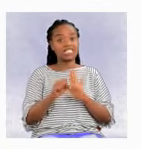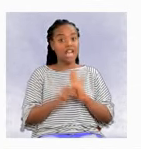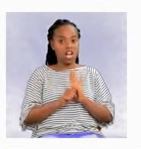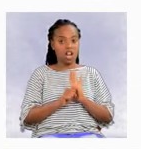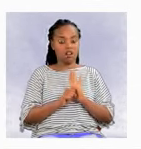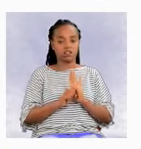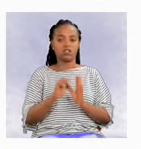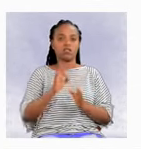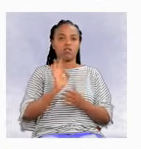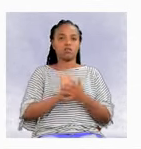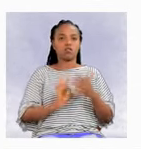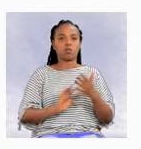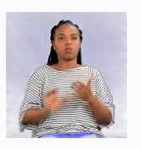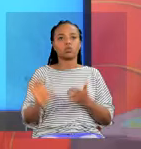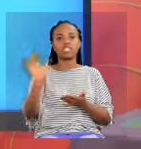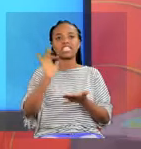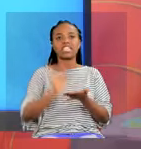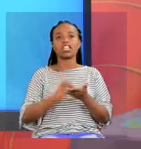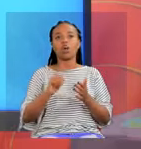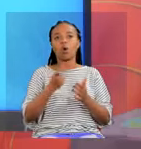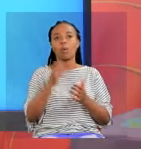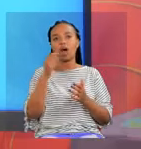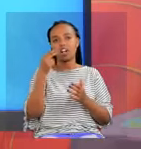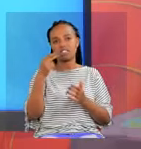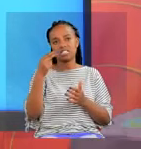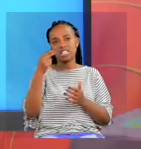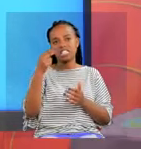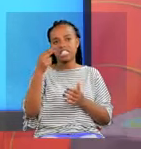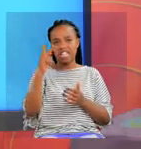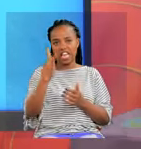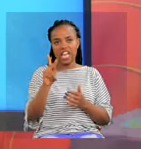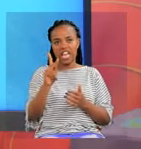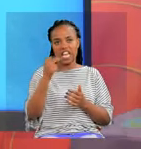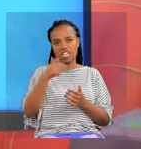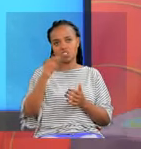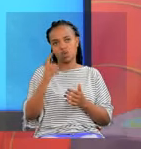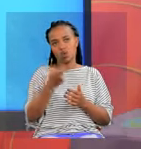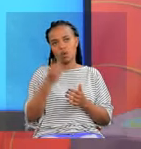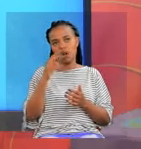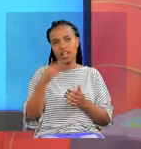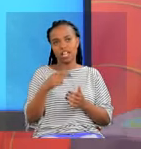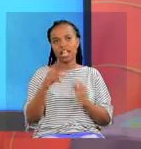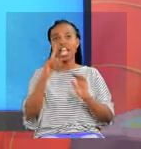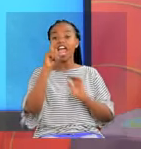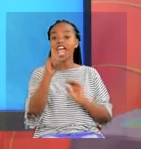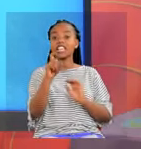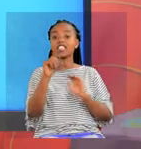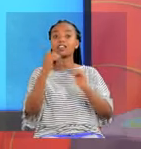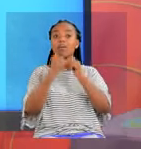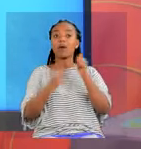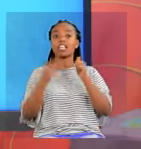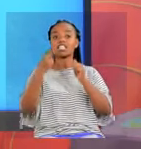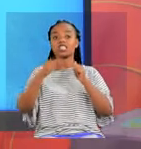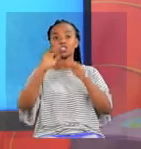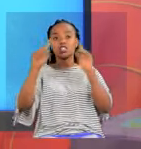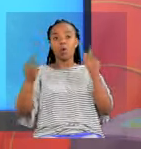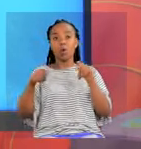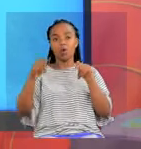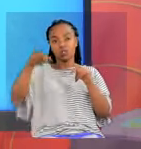of a circle with center h comma k, radius r is given by x minus h the whole squared